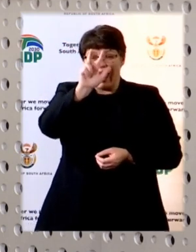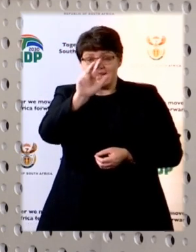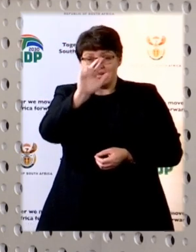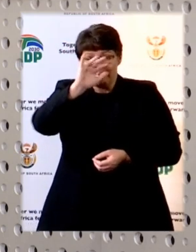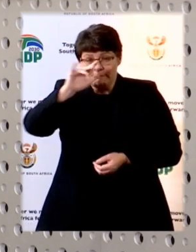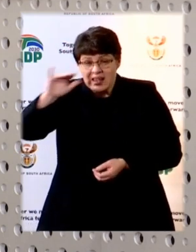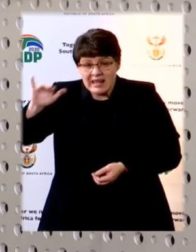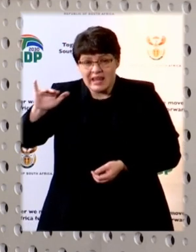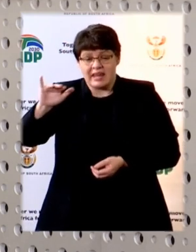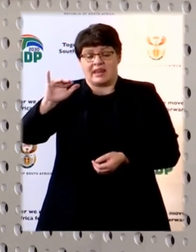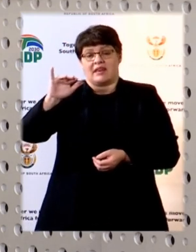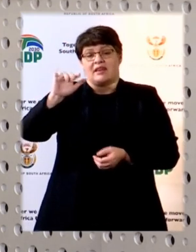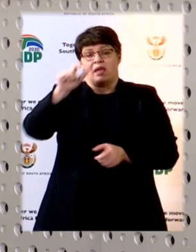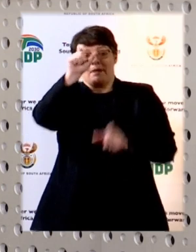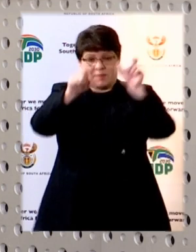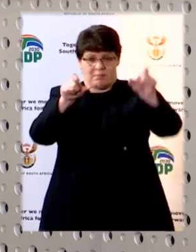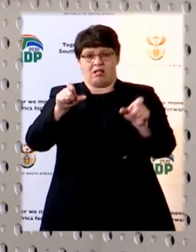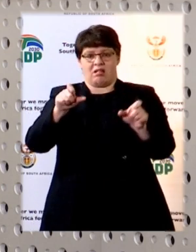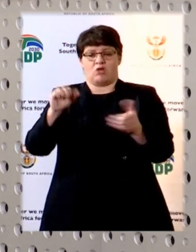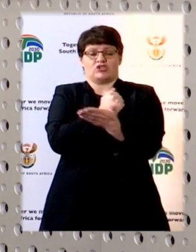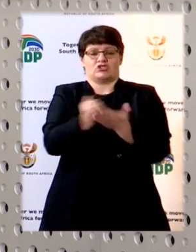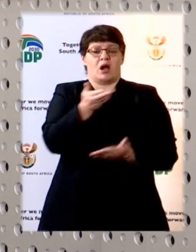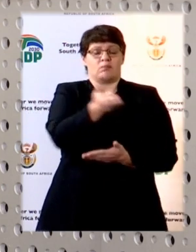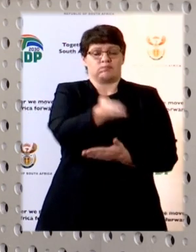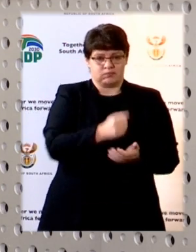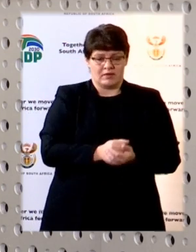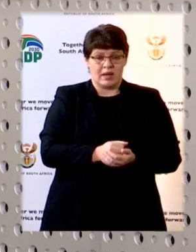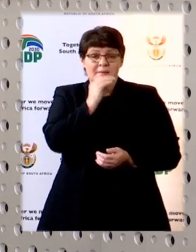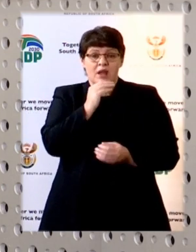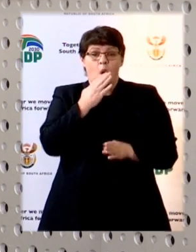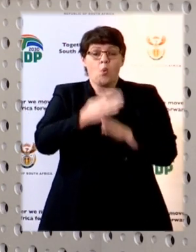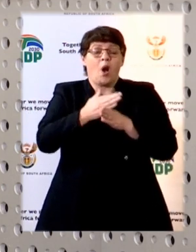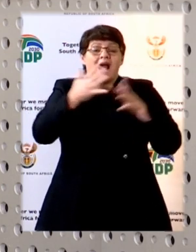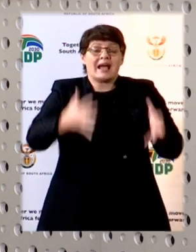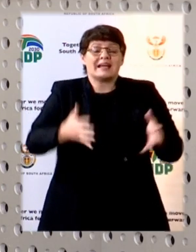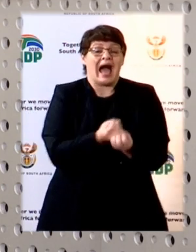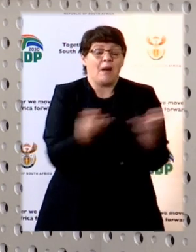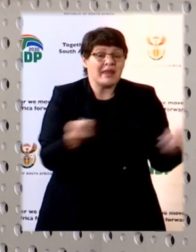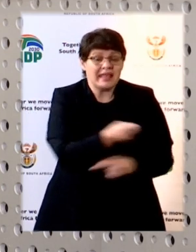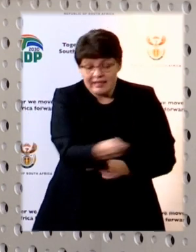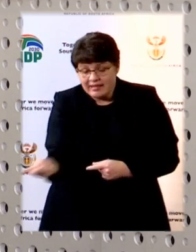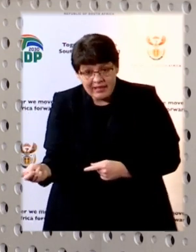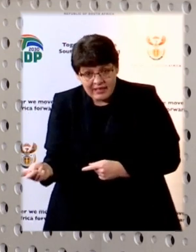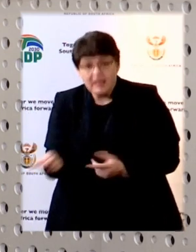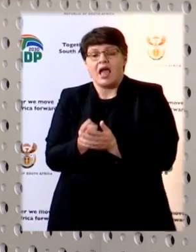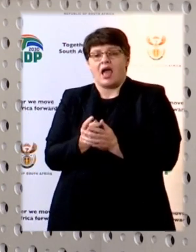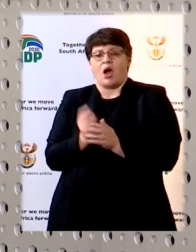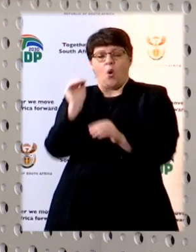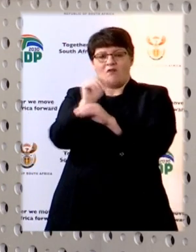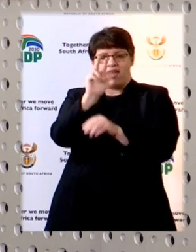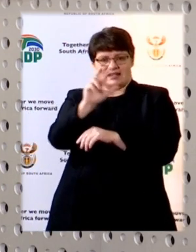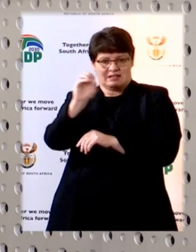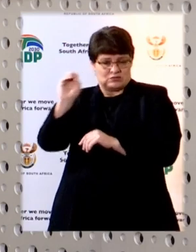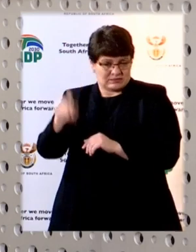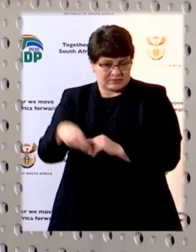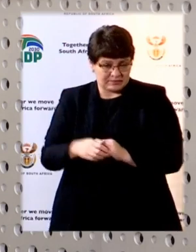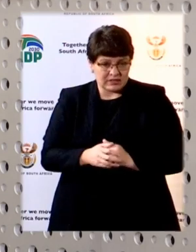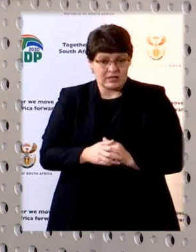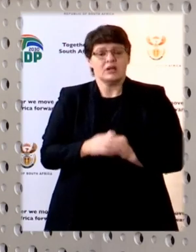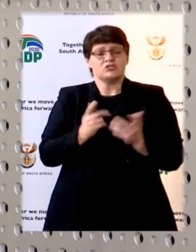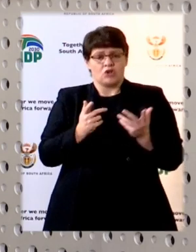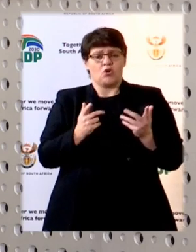registered on its database, representing more than 8 million workers. As of today, the cumulative amount paid